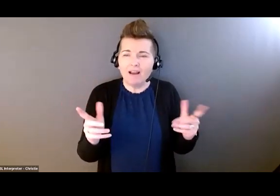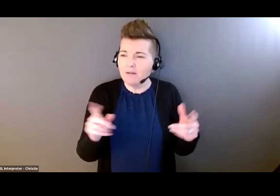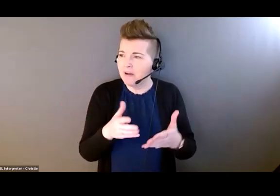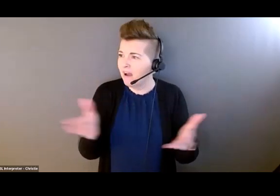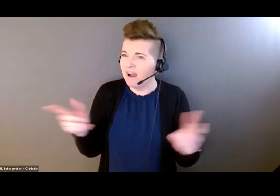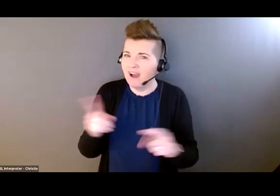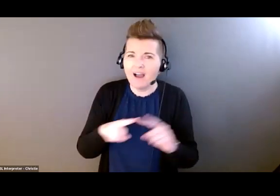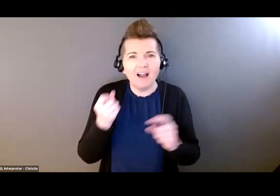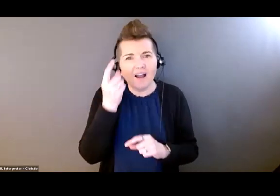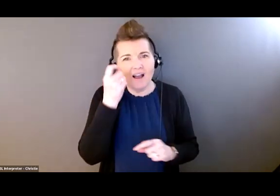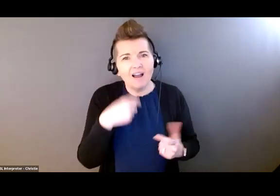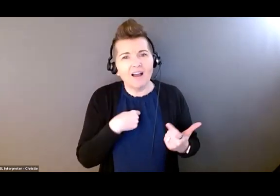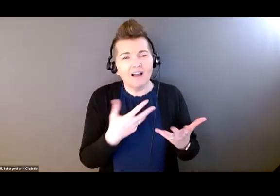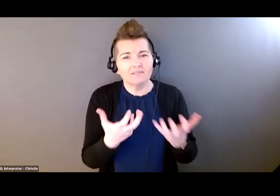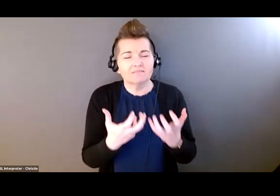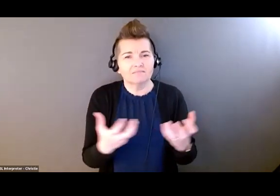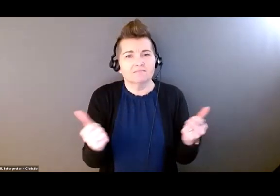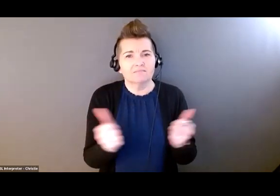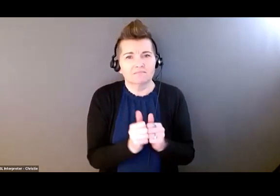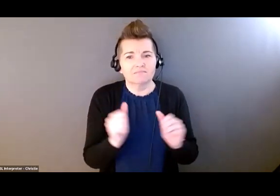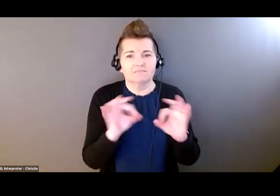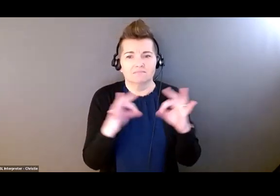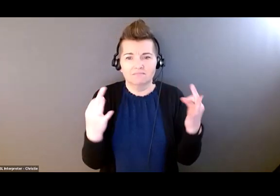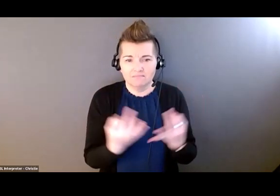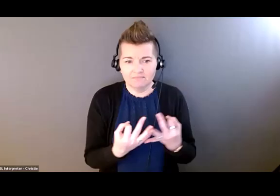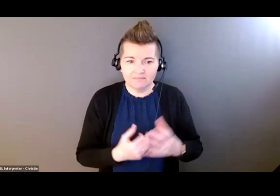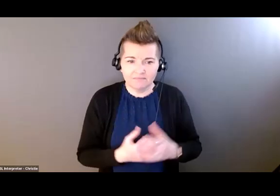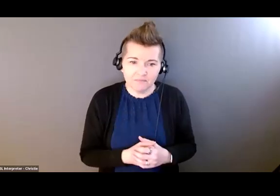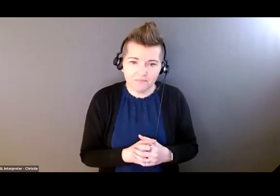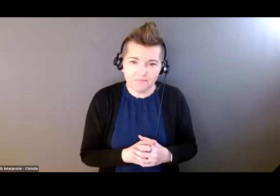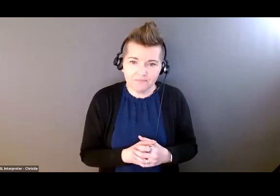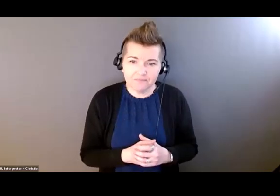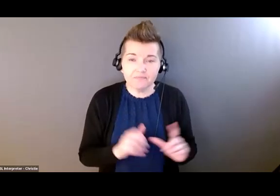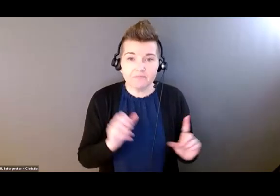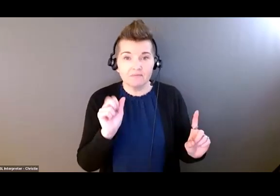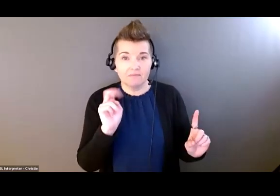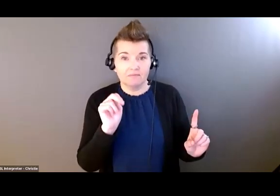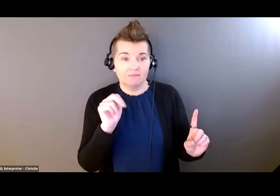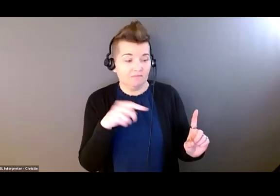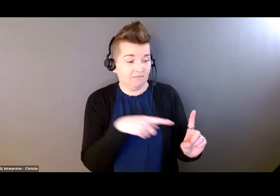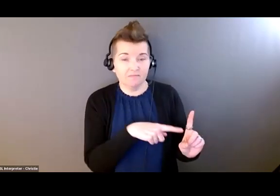I could live anywhere with anyone, but family is family.